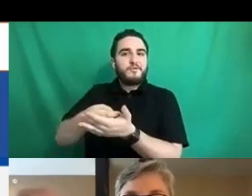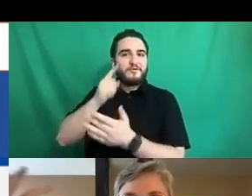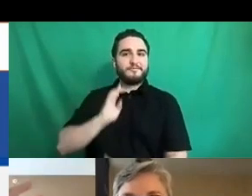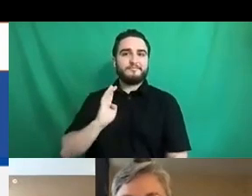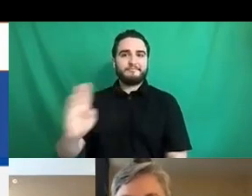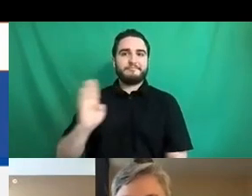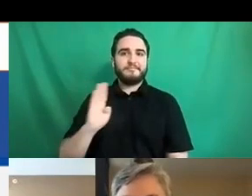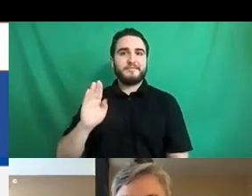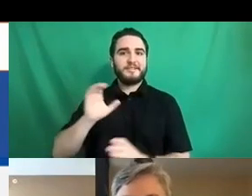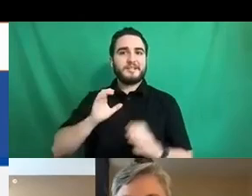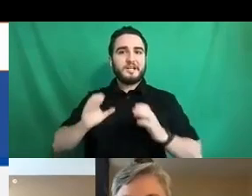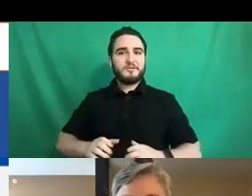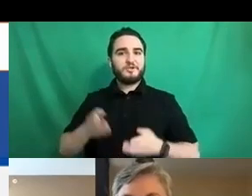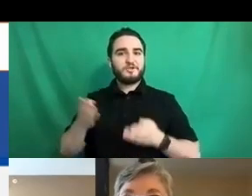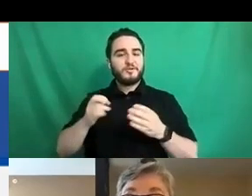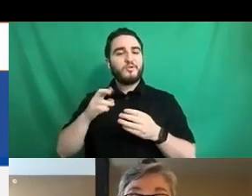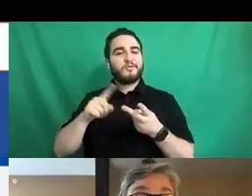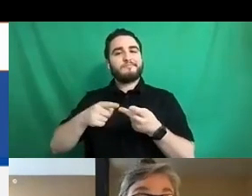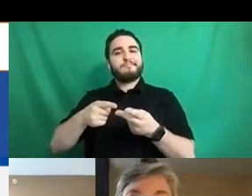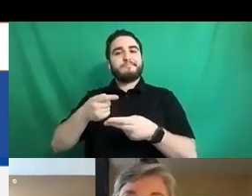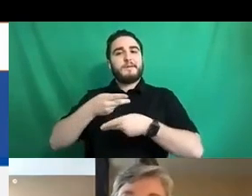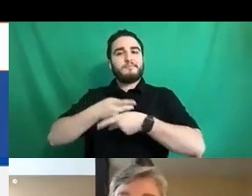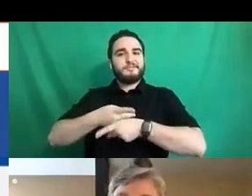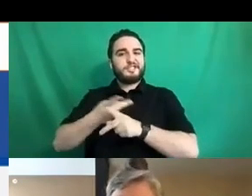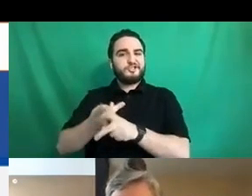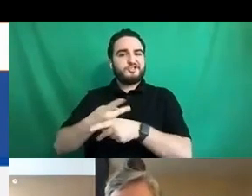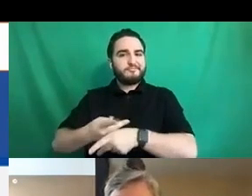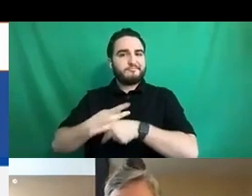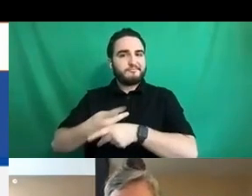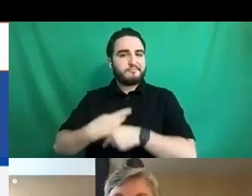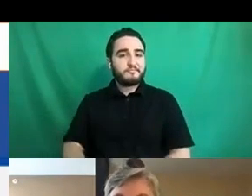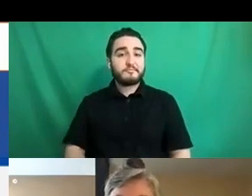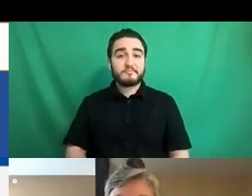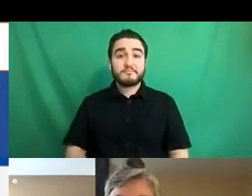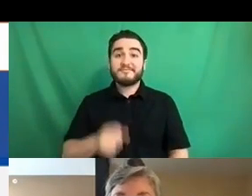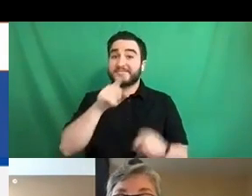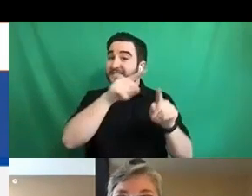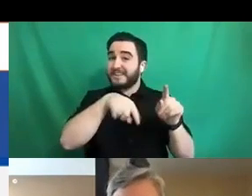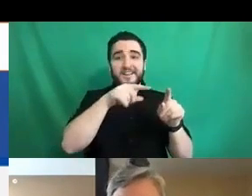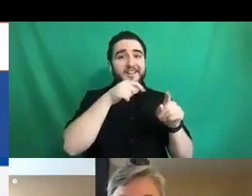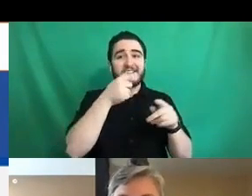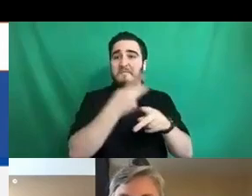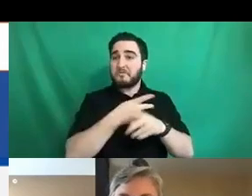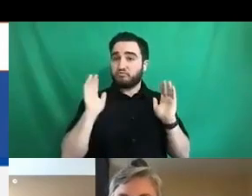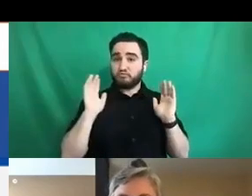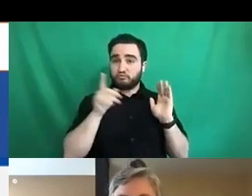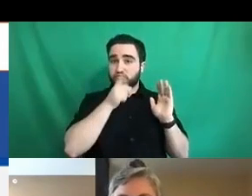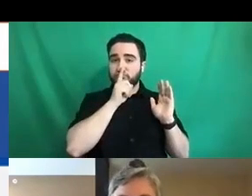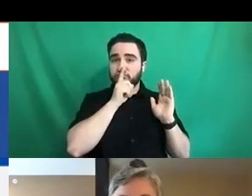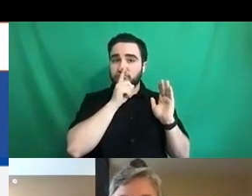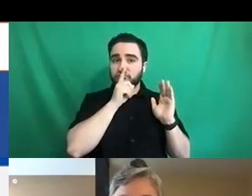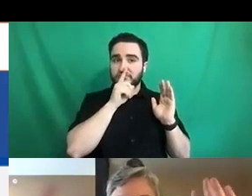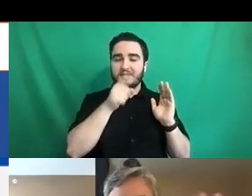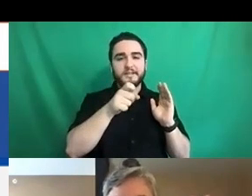service and/or production. We're not even calculating that in this math. We're just talking about a